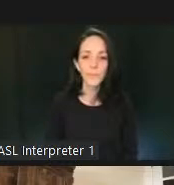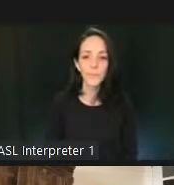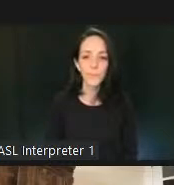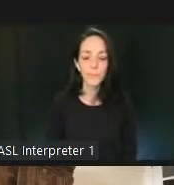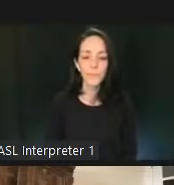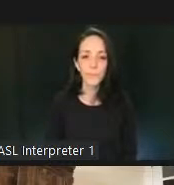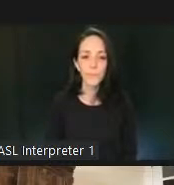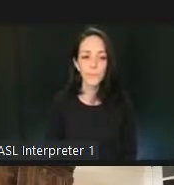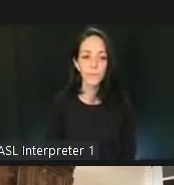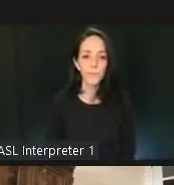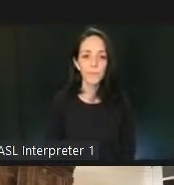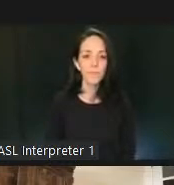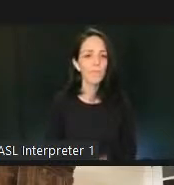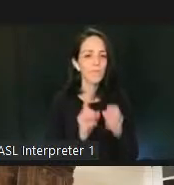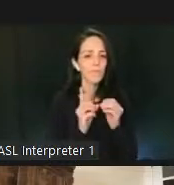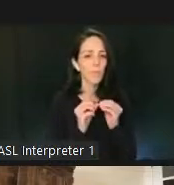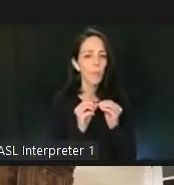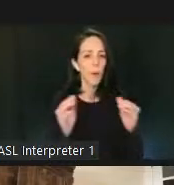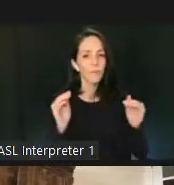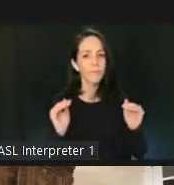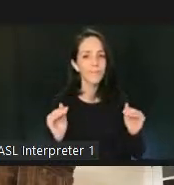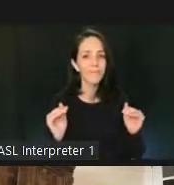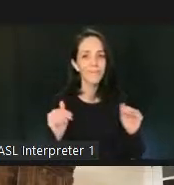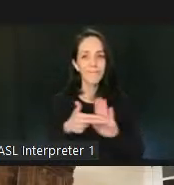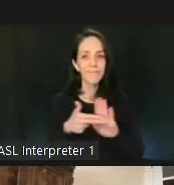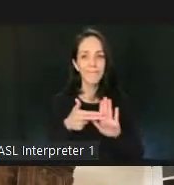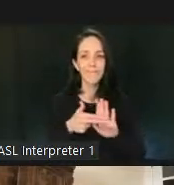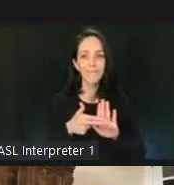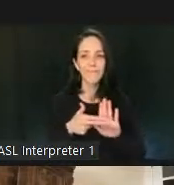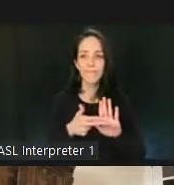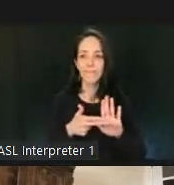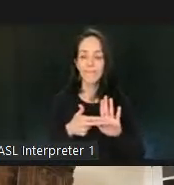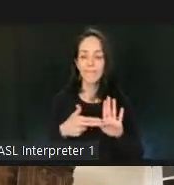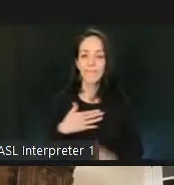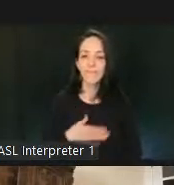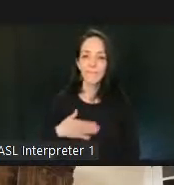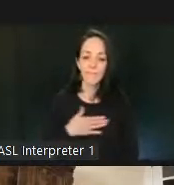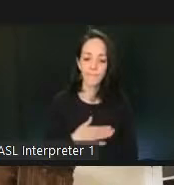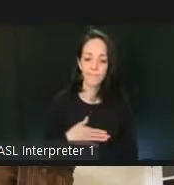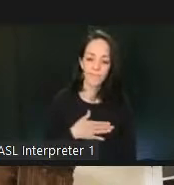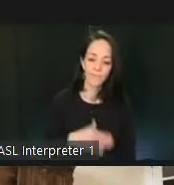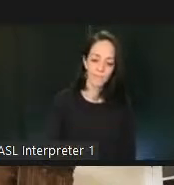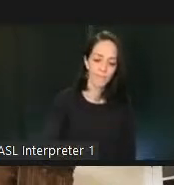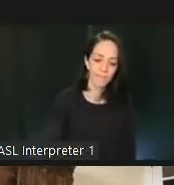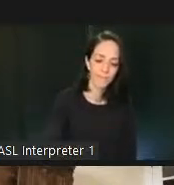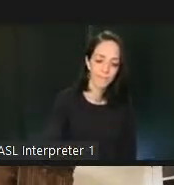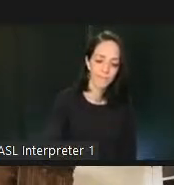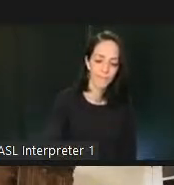One more slide, please.